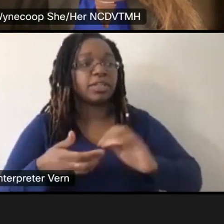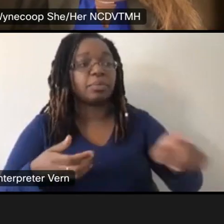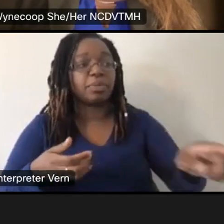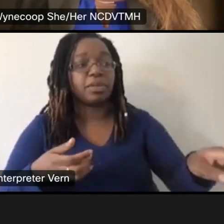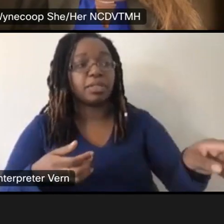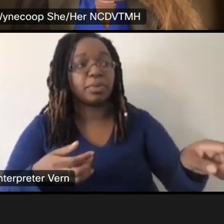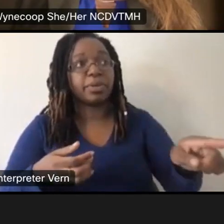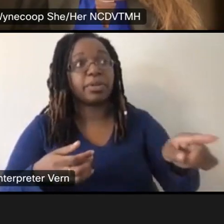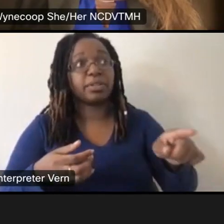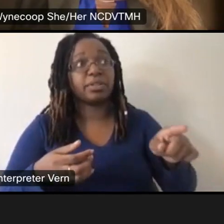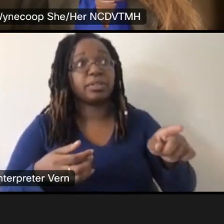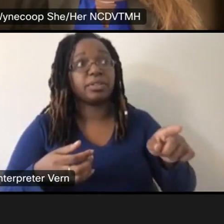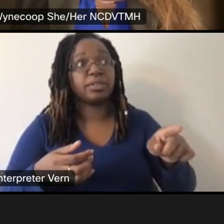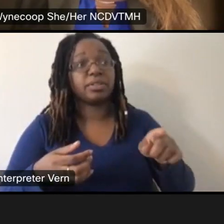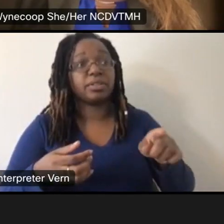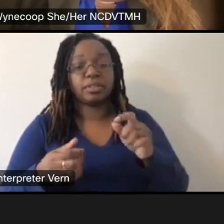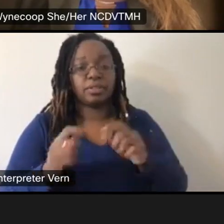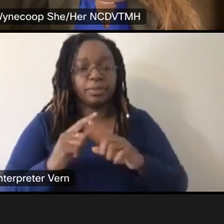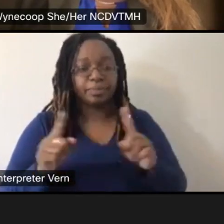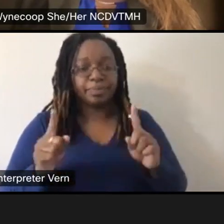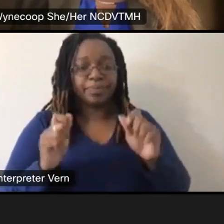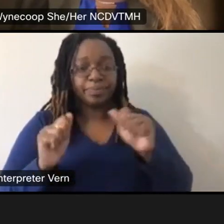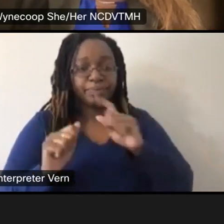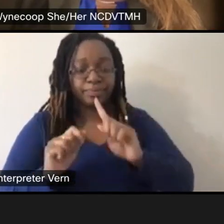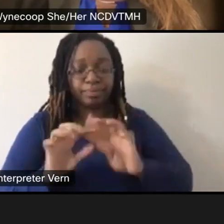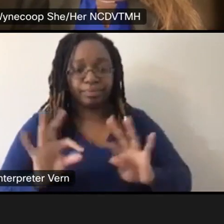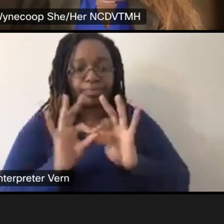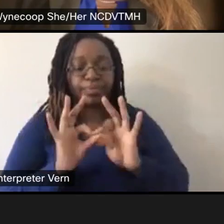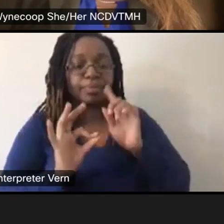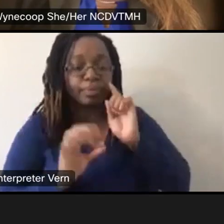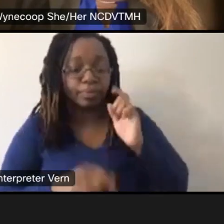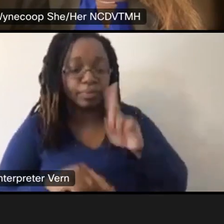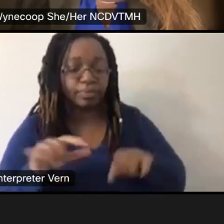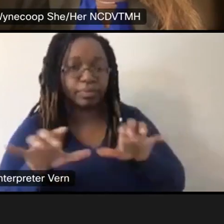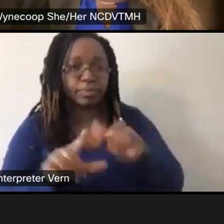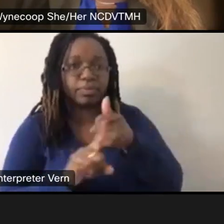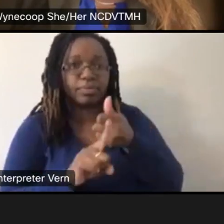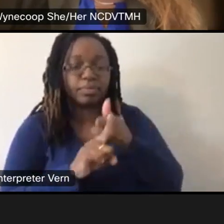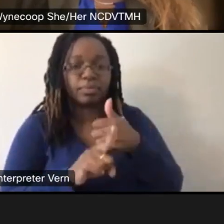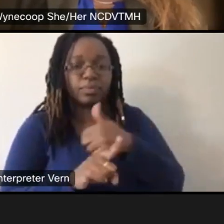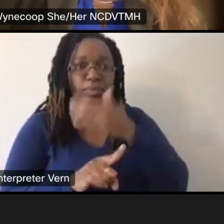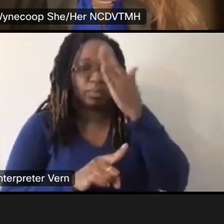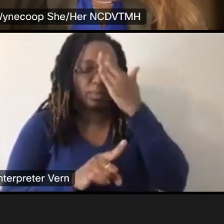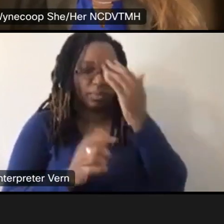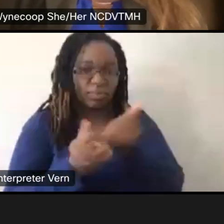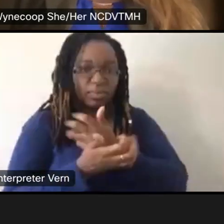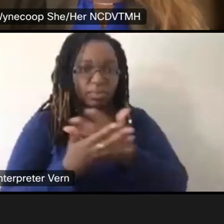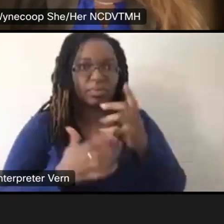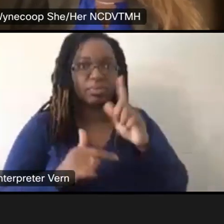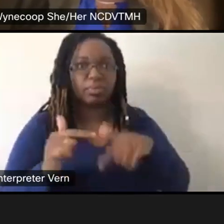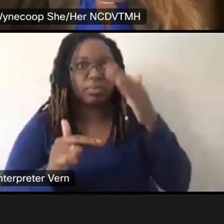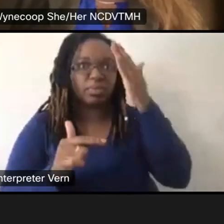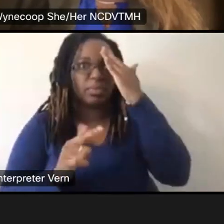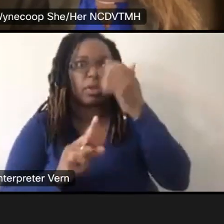improve your service provision is so important, because no one can do it on their own. We all don't know everything, and we can't know every single community or